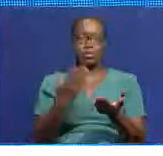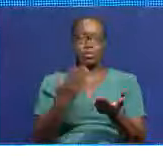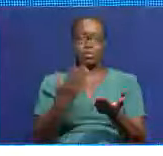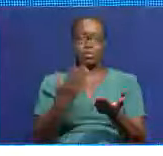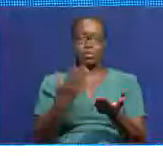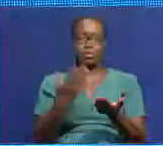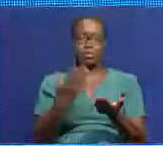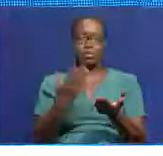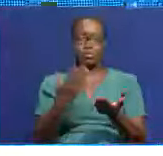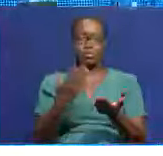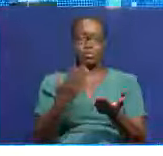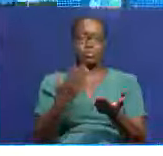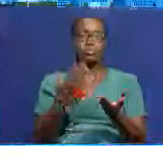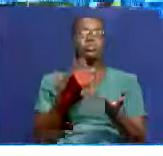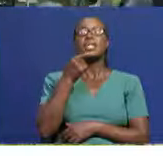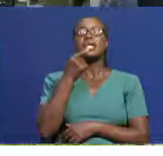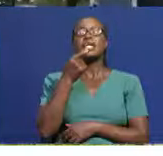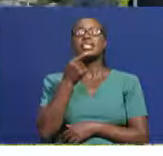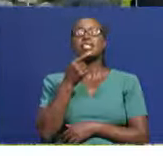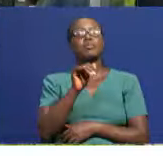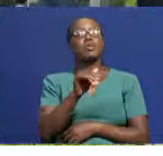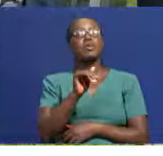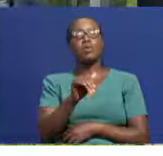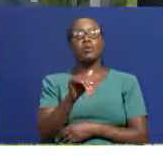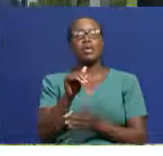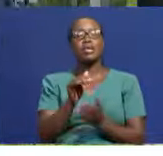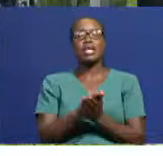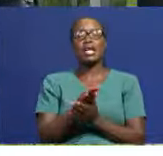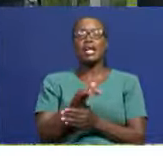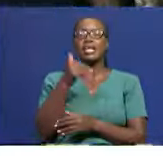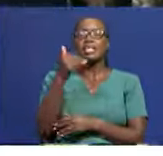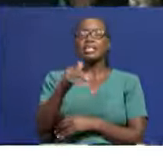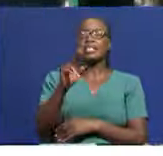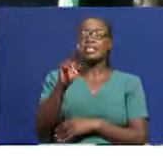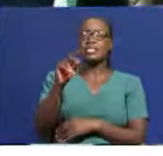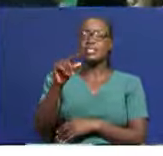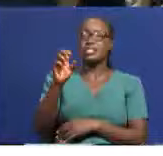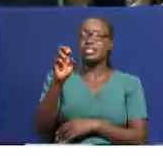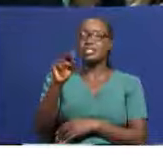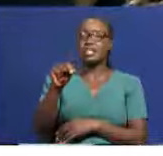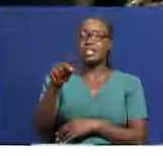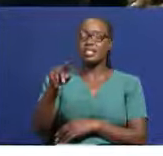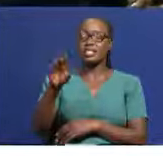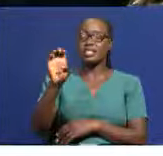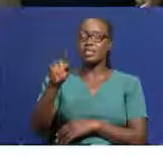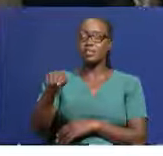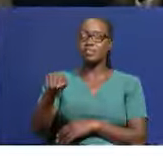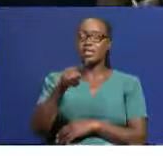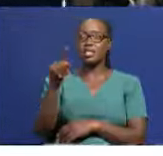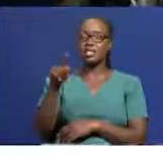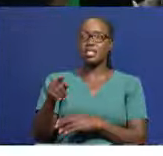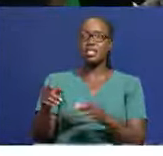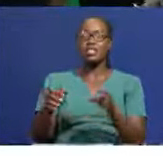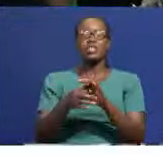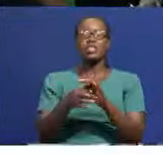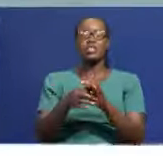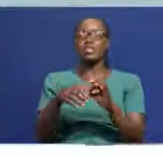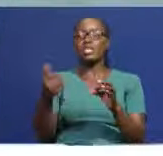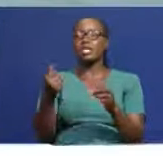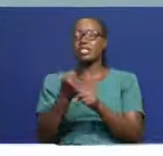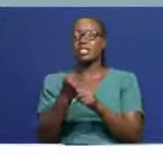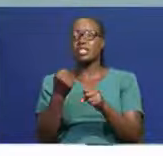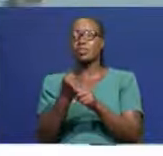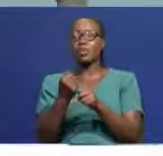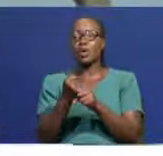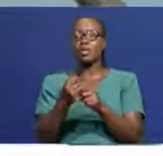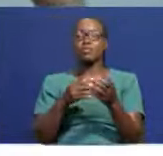50%. Alisema kiwanda cha upakiaji cha NextGen EPZ ndicho cha hivi karibuni kujiunga na viwanda vinavyotengeneza